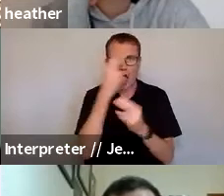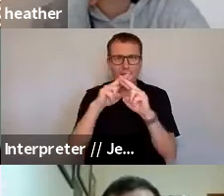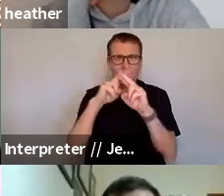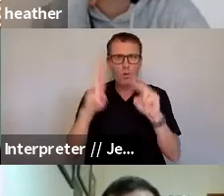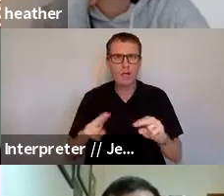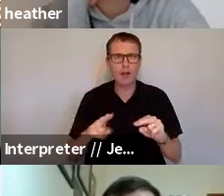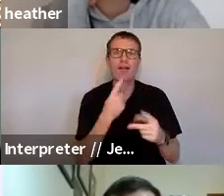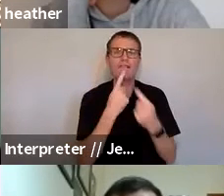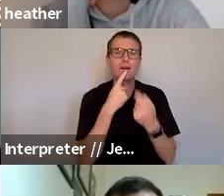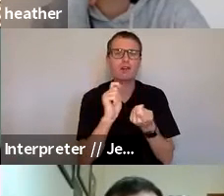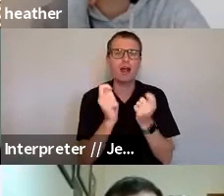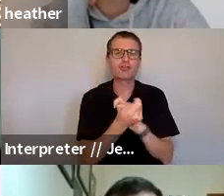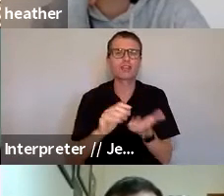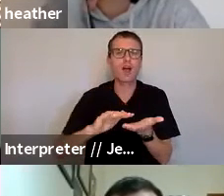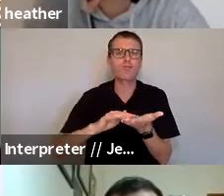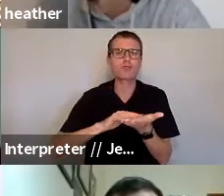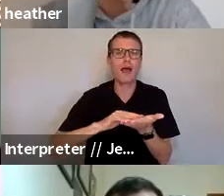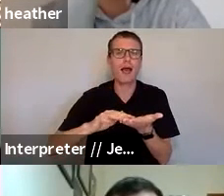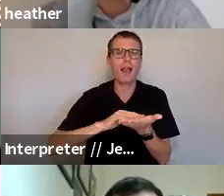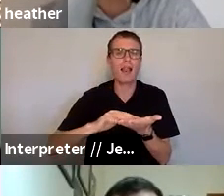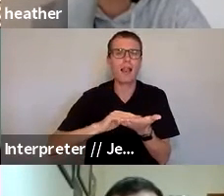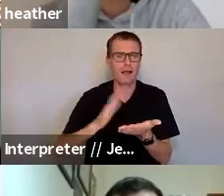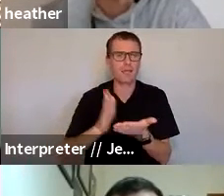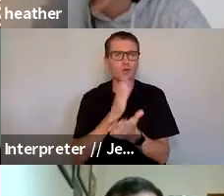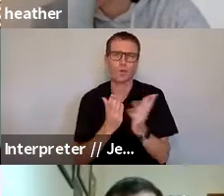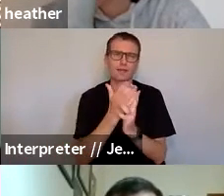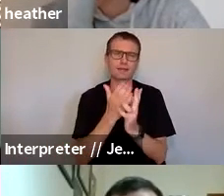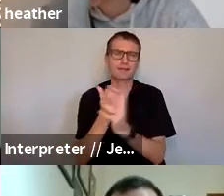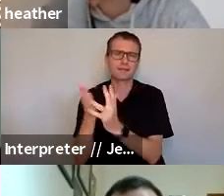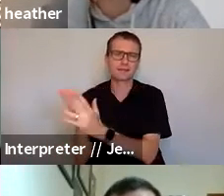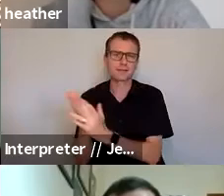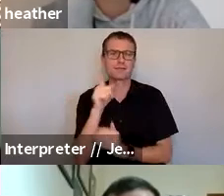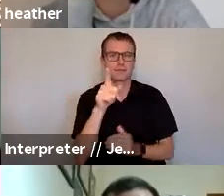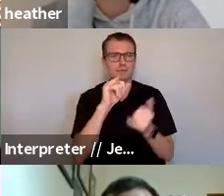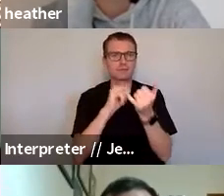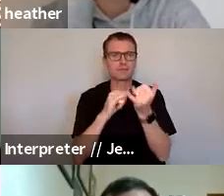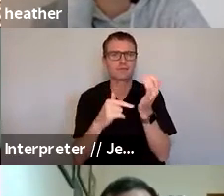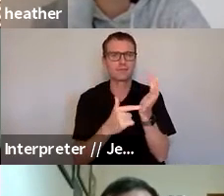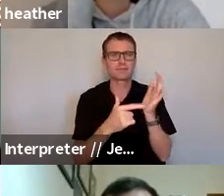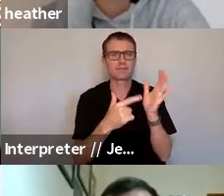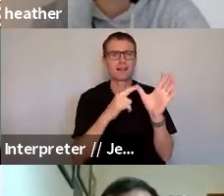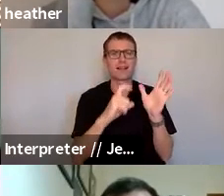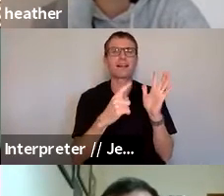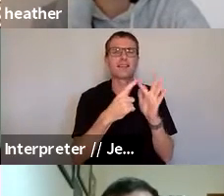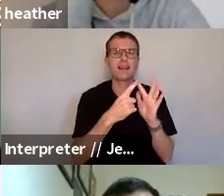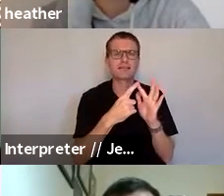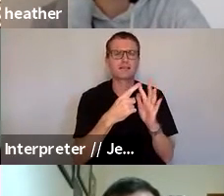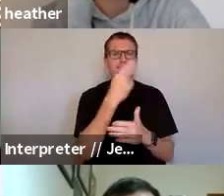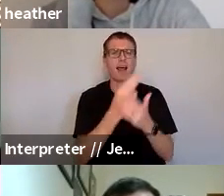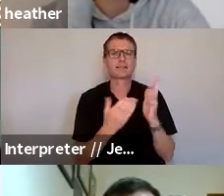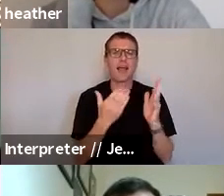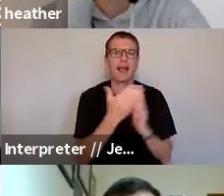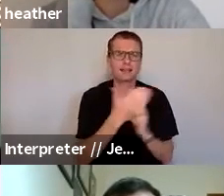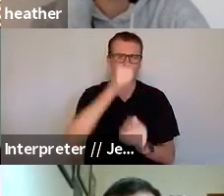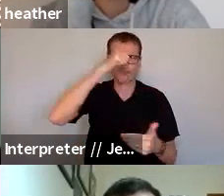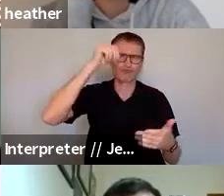Access and Stace have a wealth of knowledge around that. And I think it's times like these that we can start to upskill ourselves in